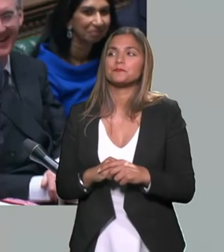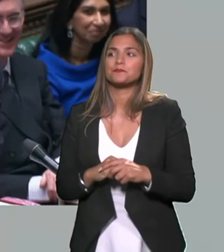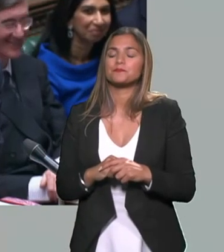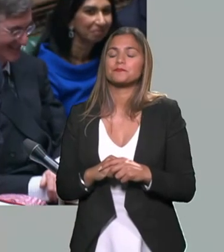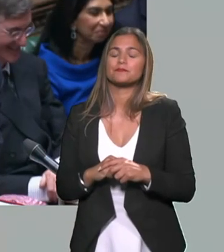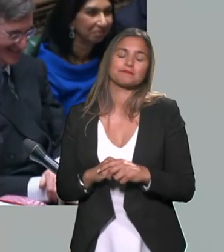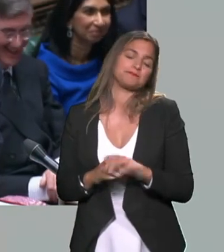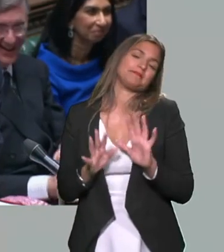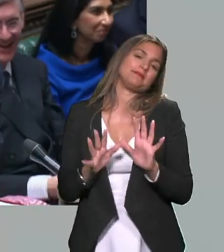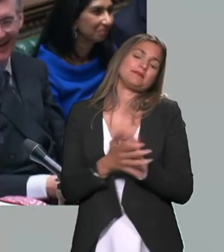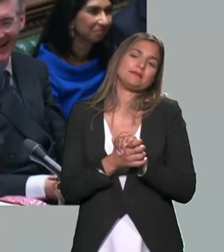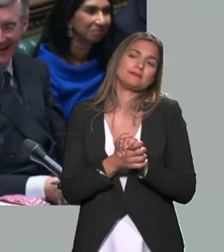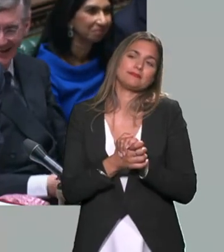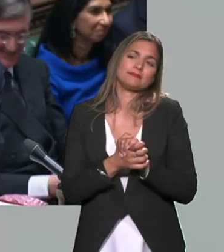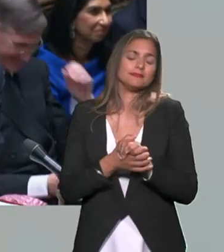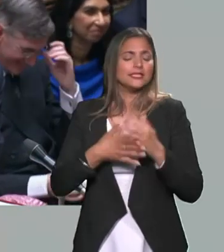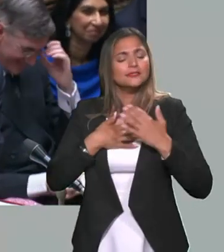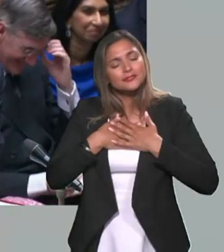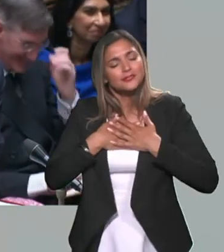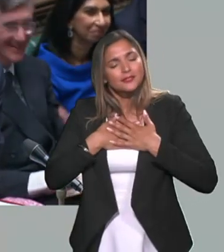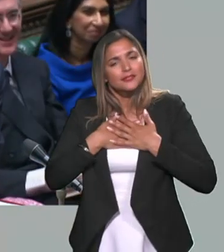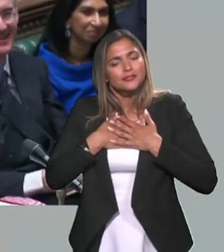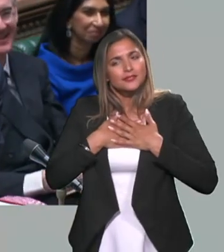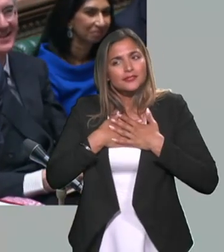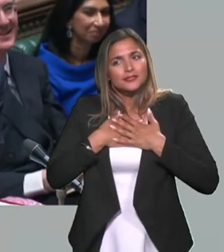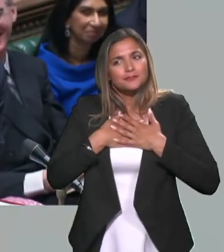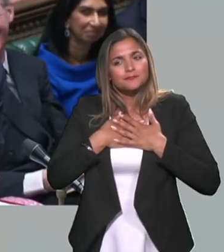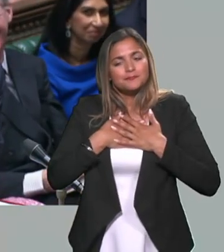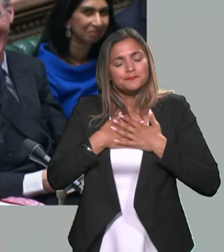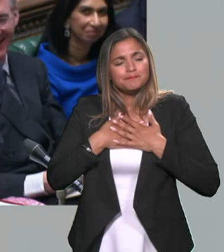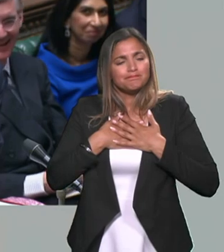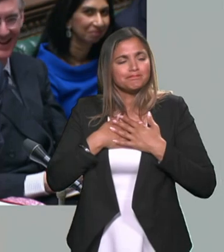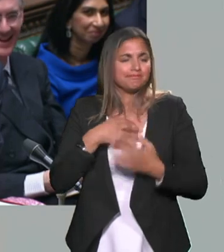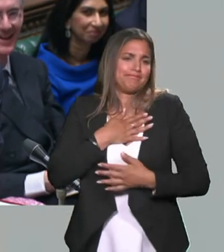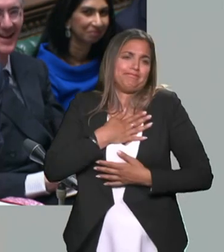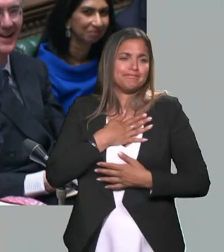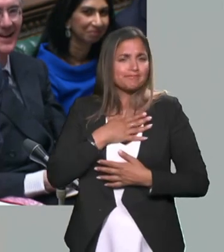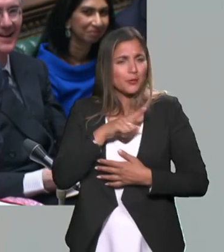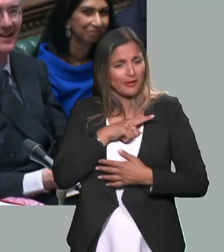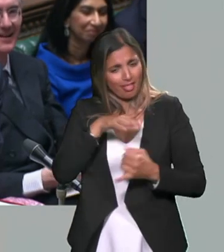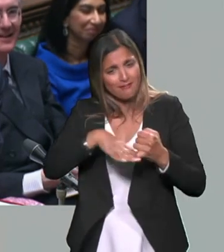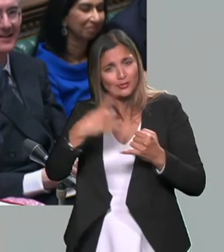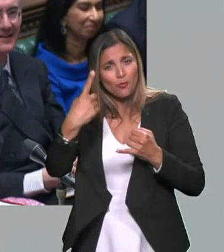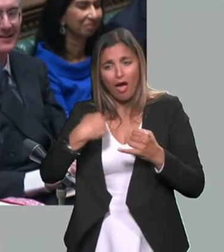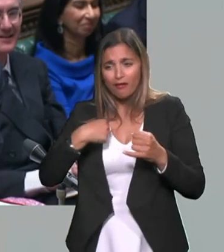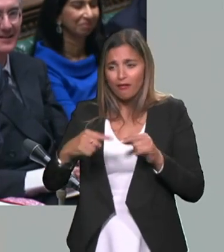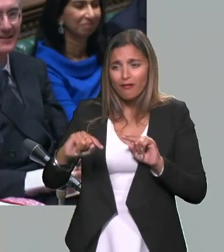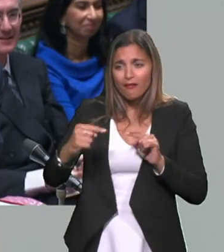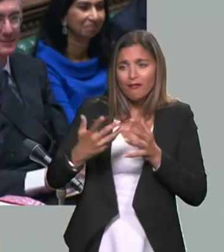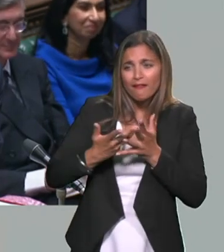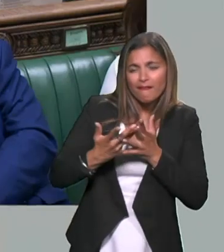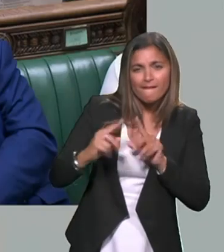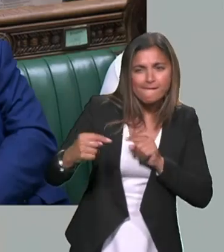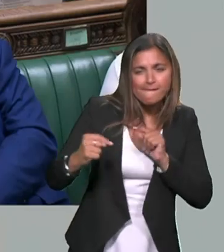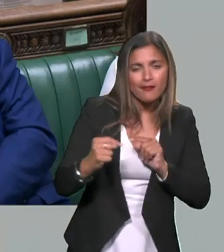I feel a real twinge, Mr. Speaker, that this is probably all, virtually the last time I'll have the opportunity to answer a question